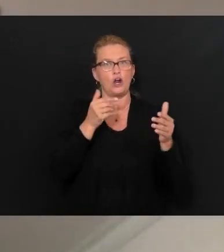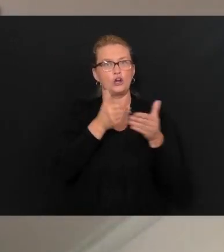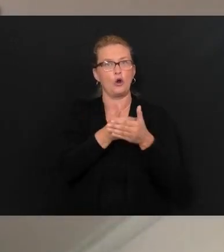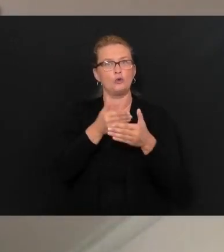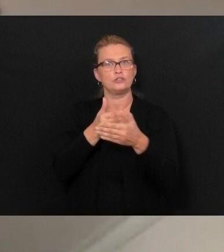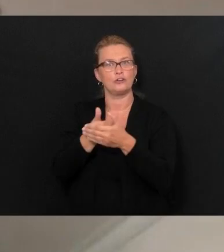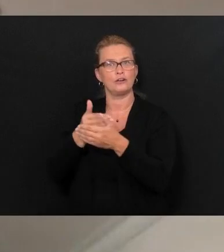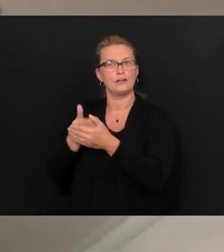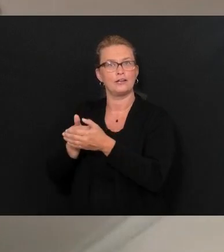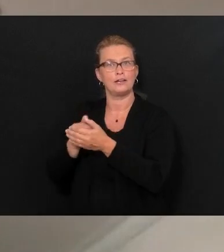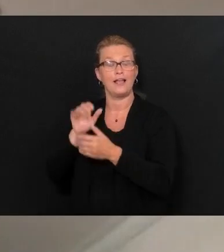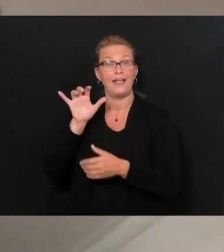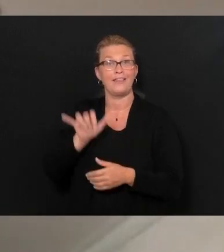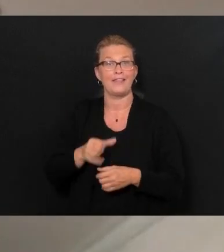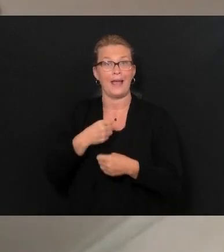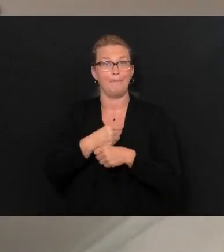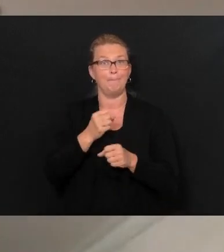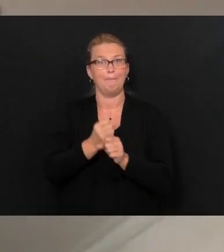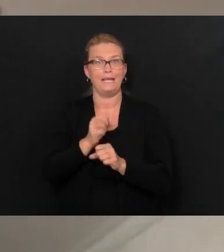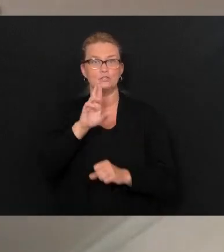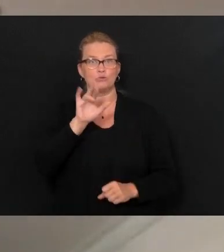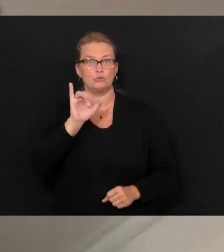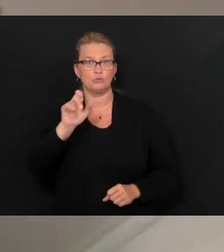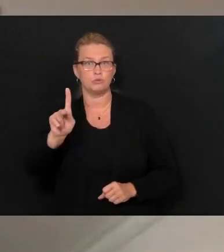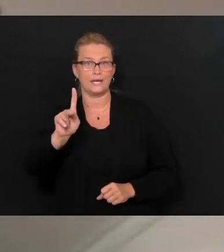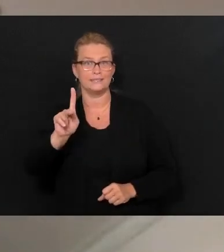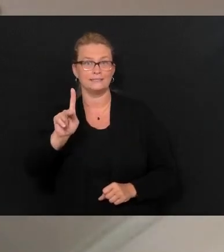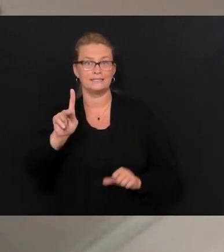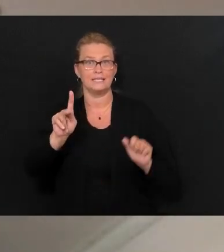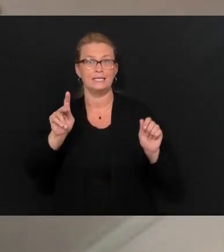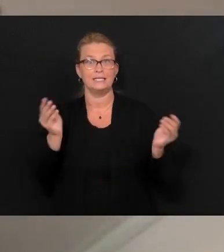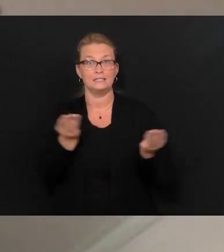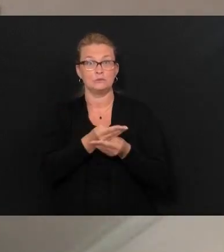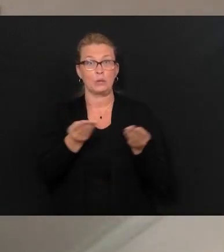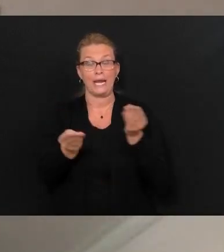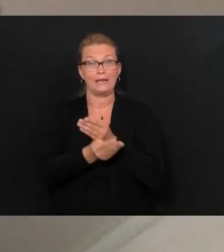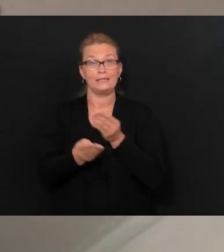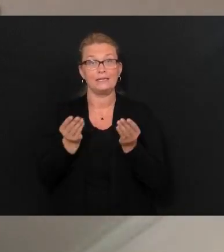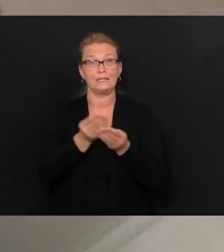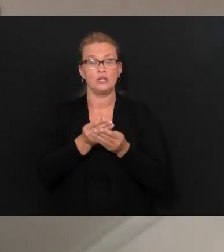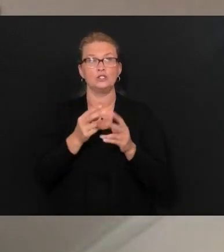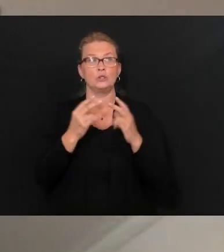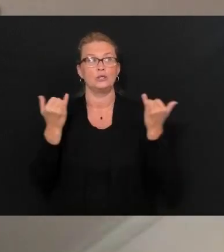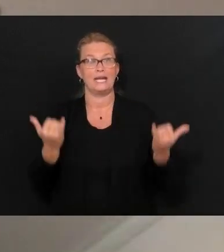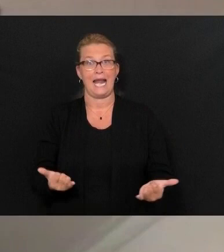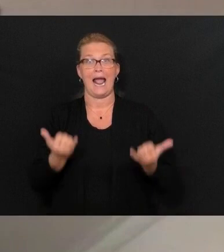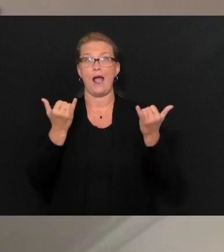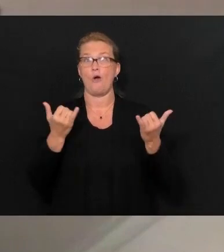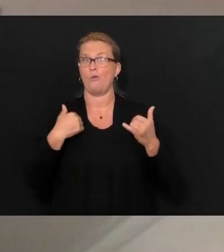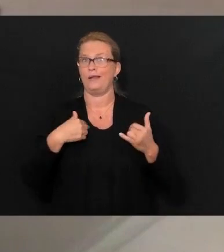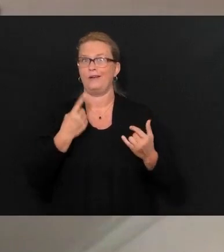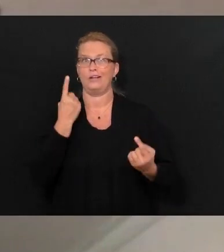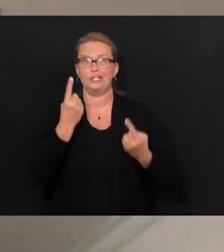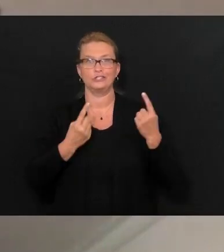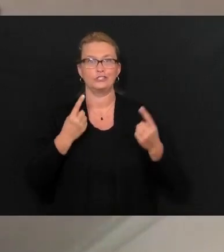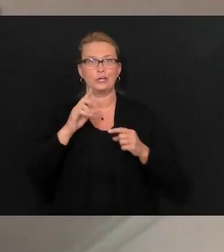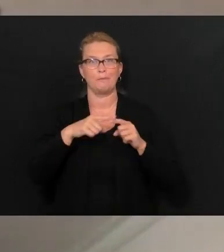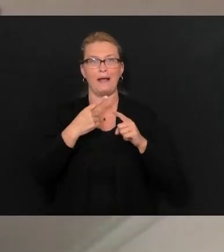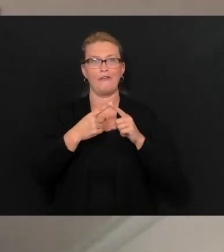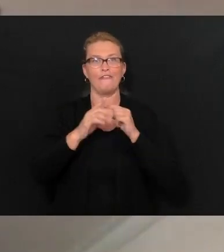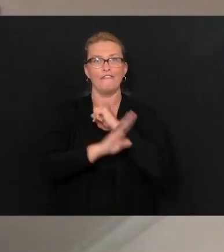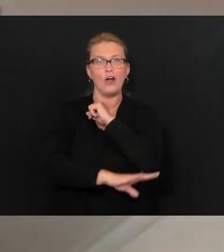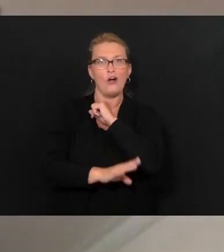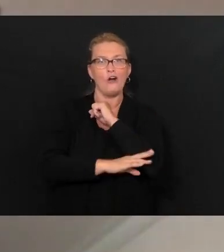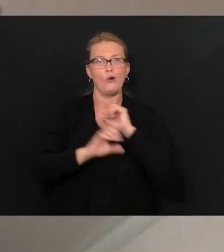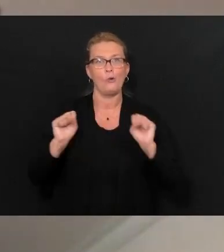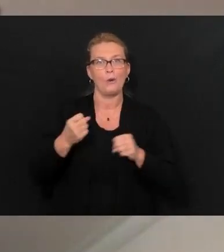other, that does make the risk of COVID-19 spread. So we are very concerned about the fall, winter time coming